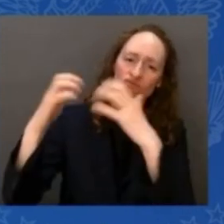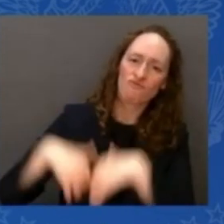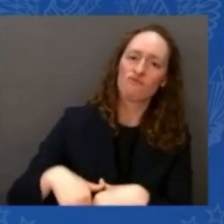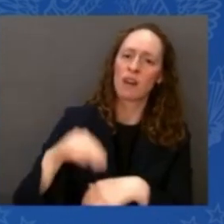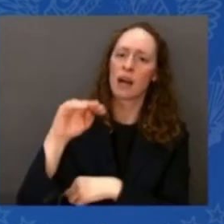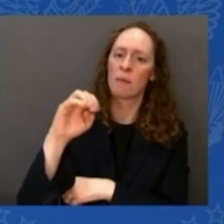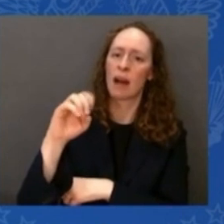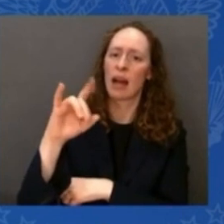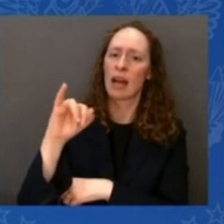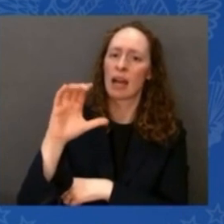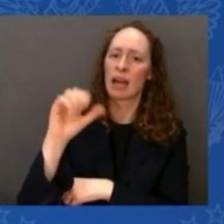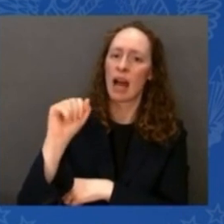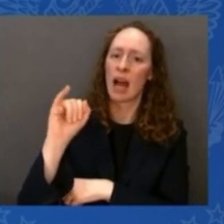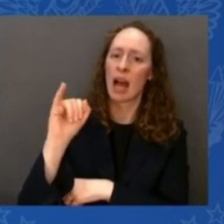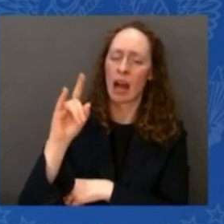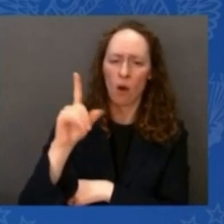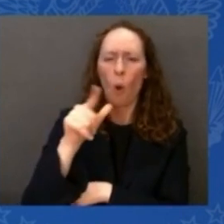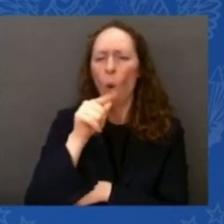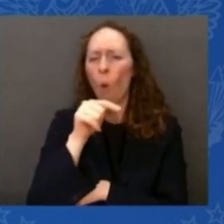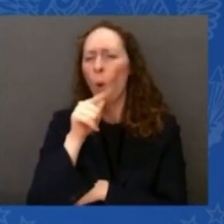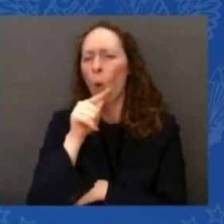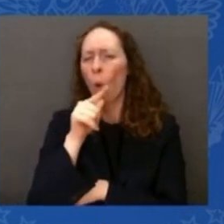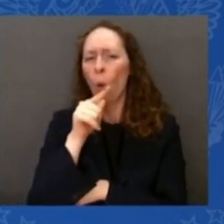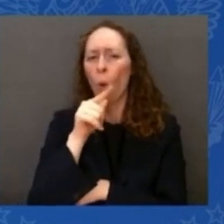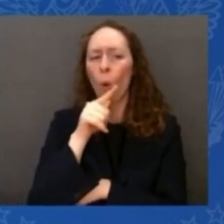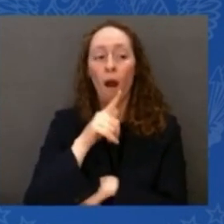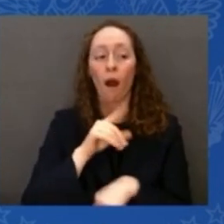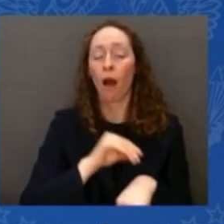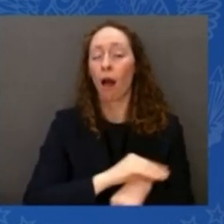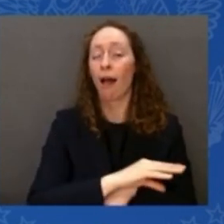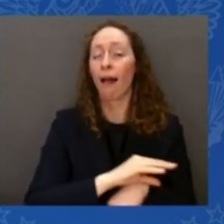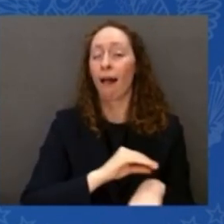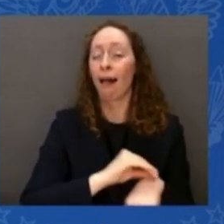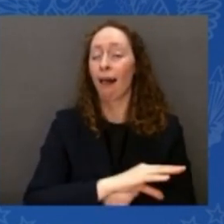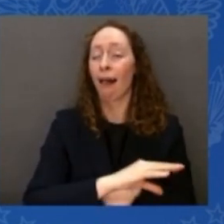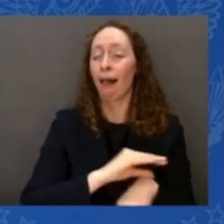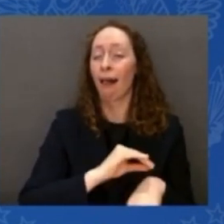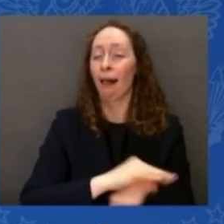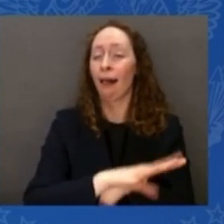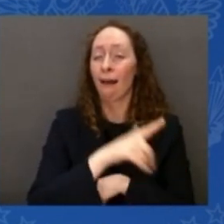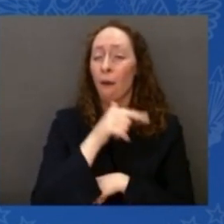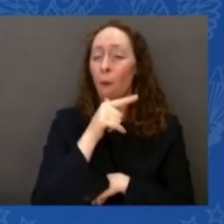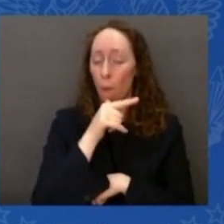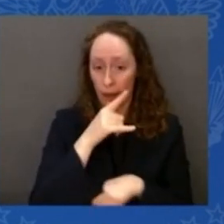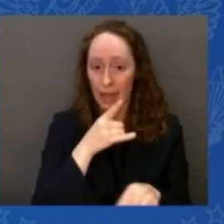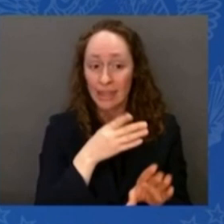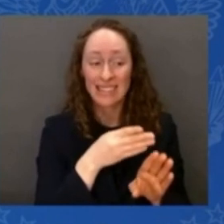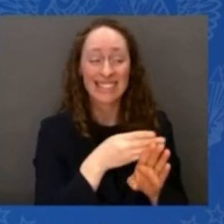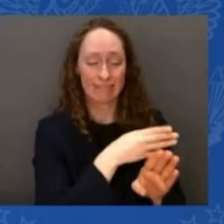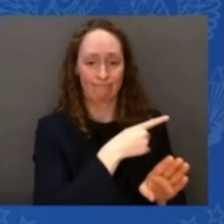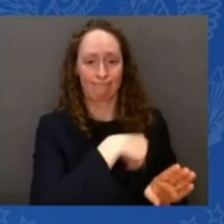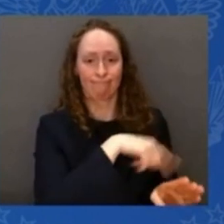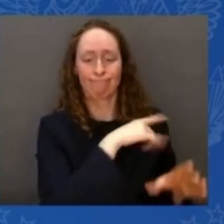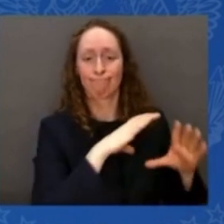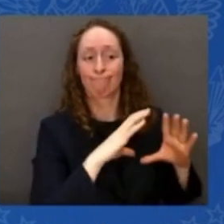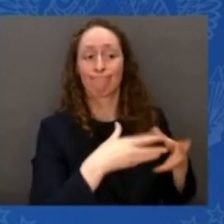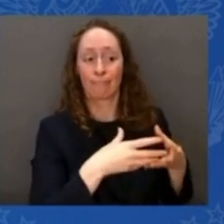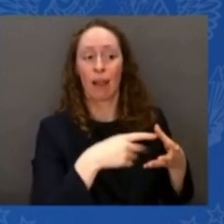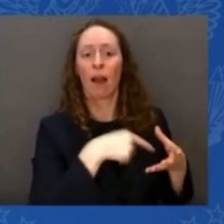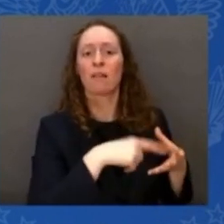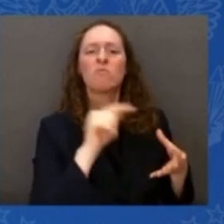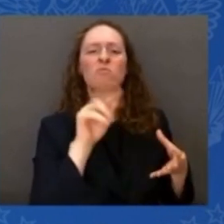House, on their fiscal strategy, has a plan to slash over $2 trillion from Medicaid.